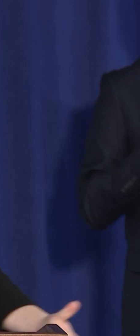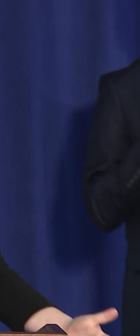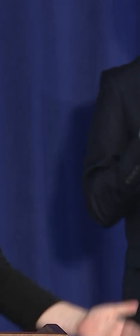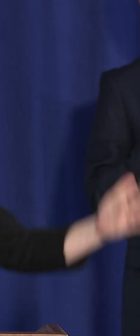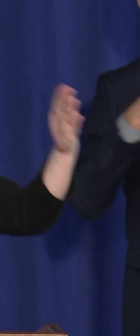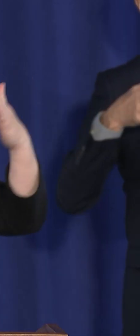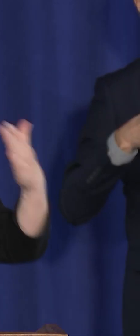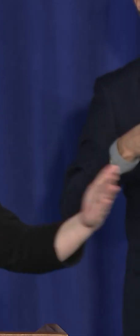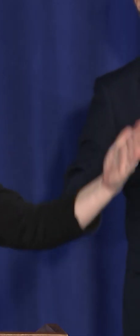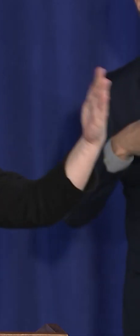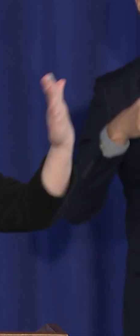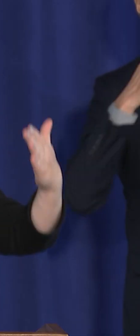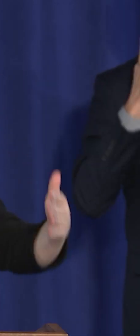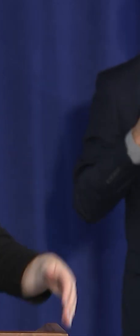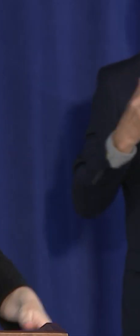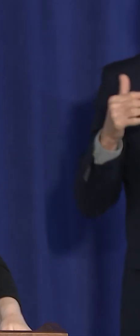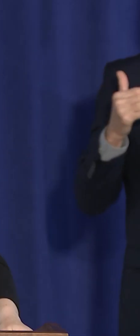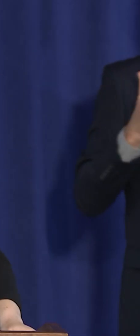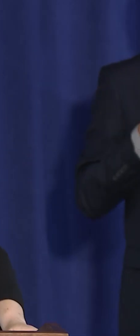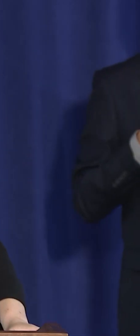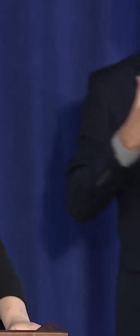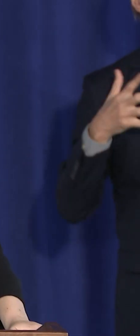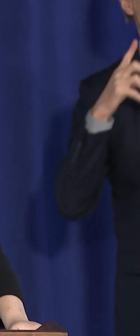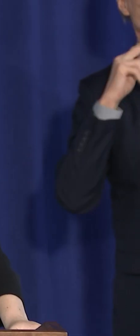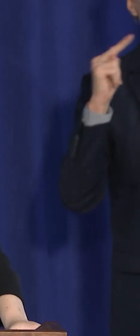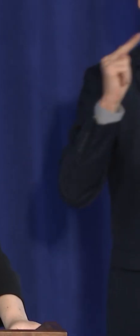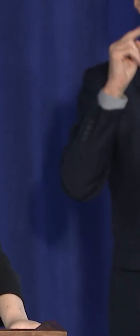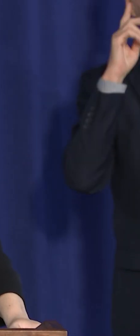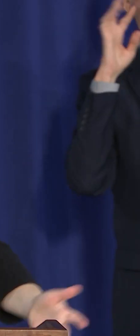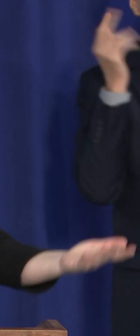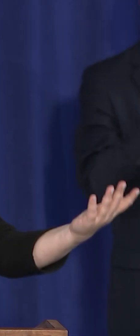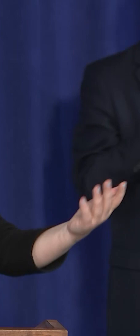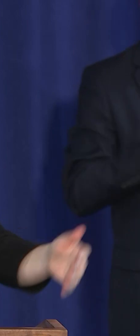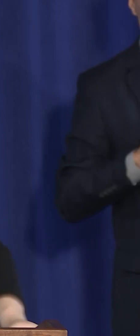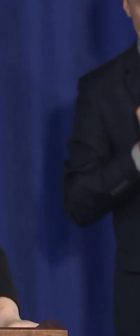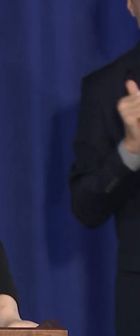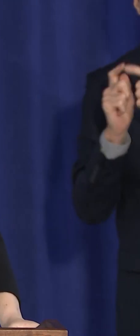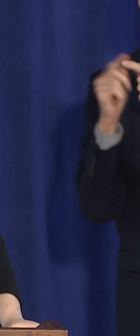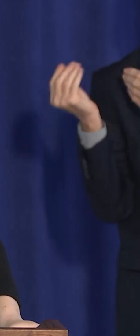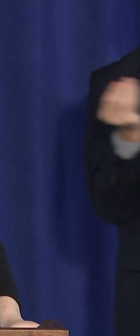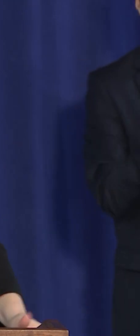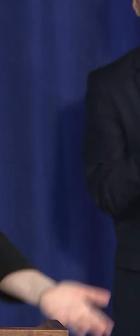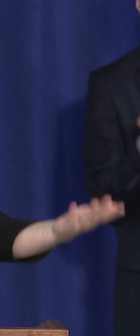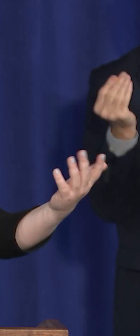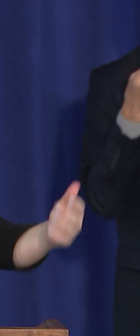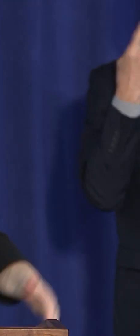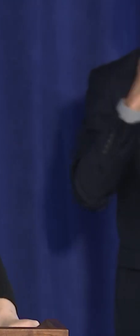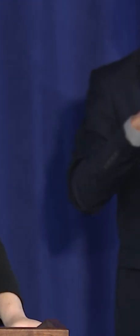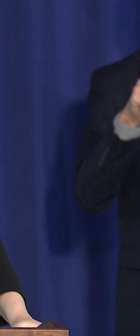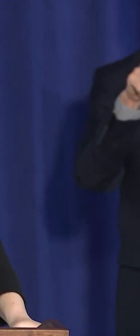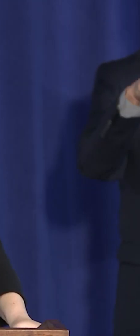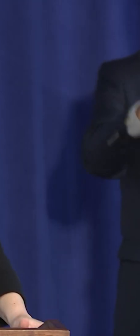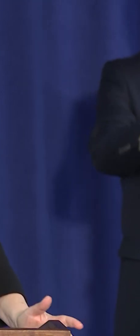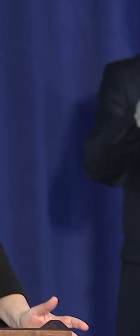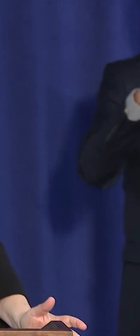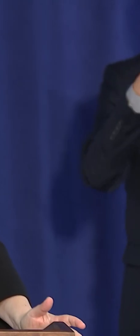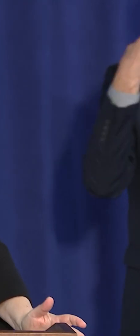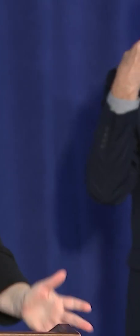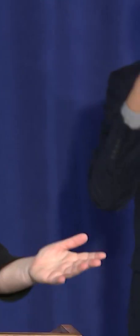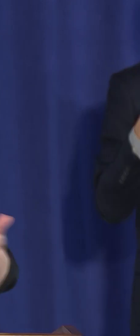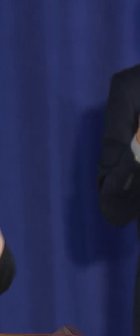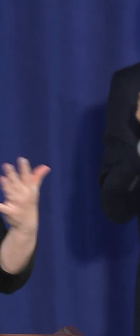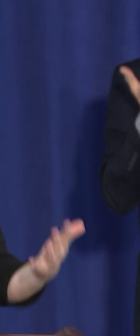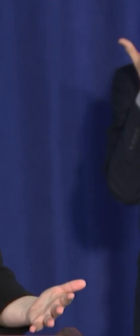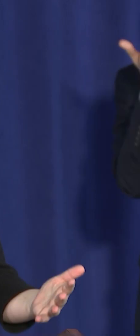deal to sort of do the amount of moving that this takes. But we said, I got to get these out. Like, this is something that people, not